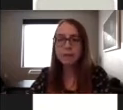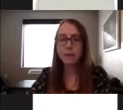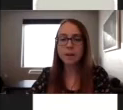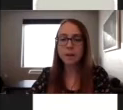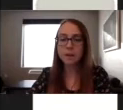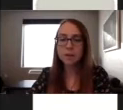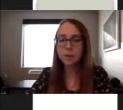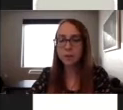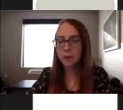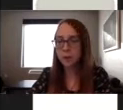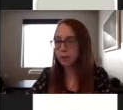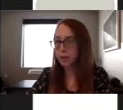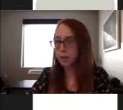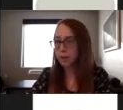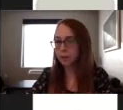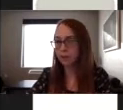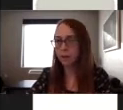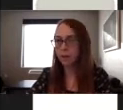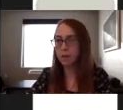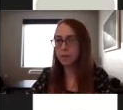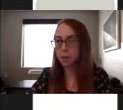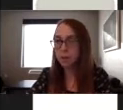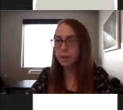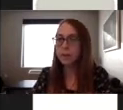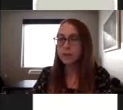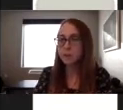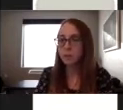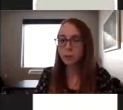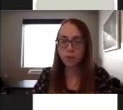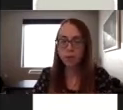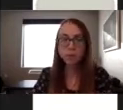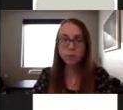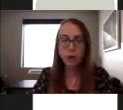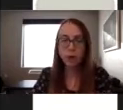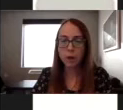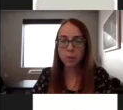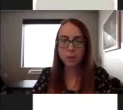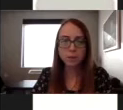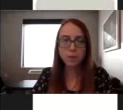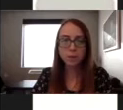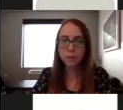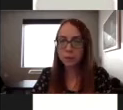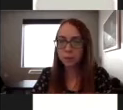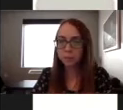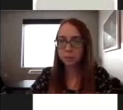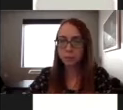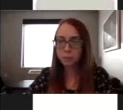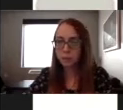And no direct effect anymore. So there was a full mediation